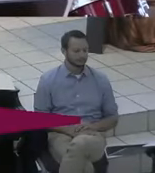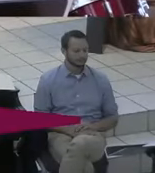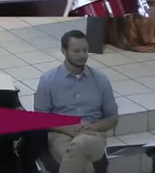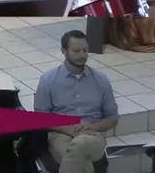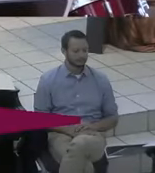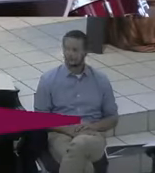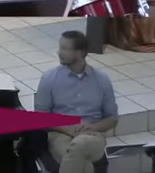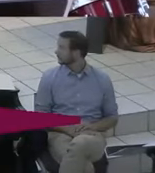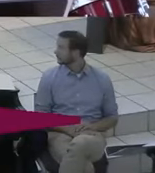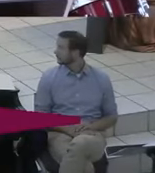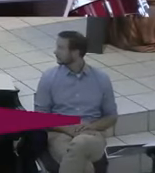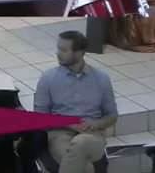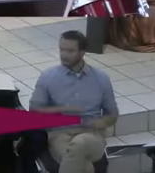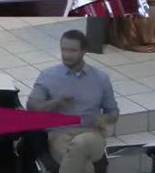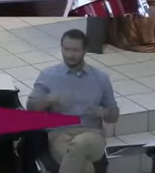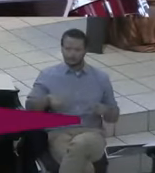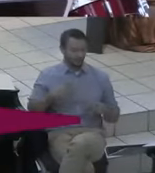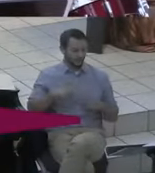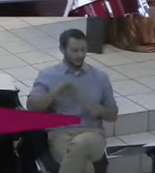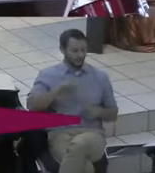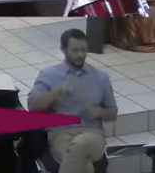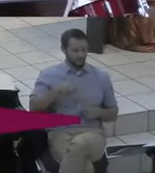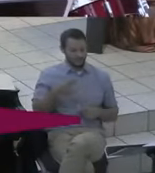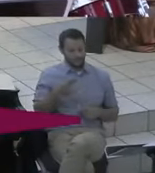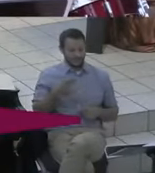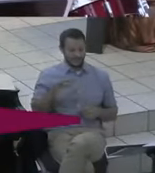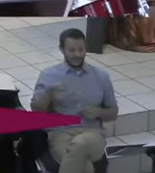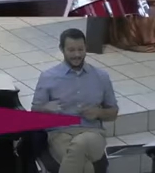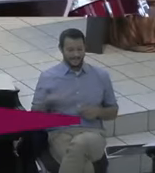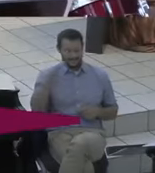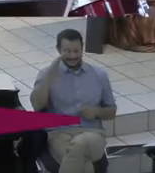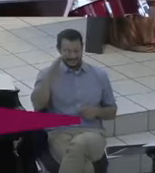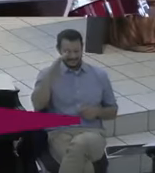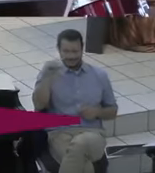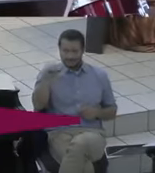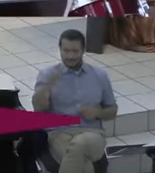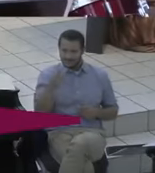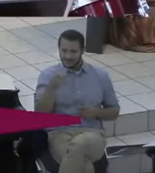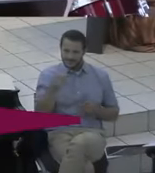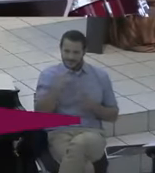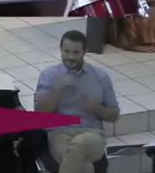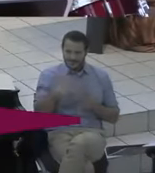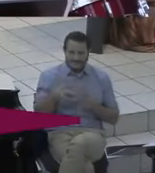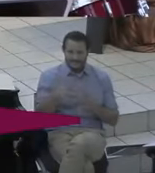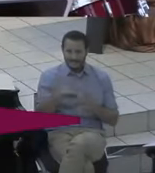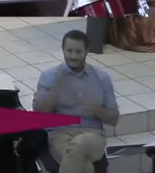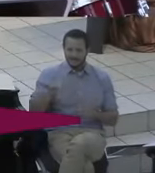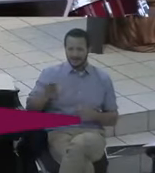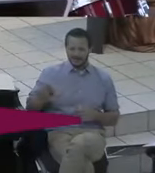Joseph was a little boy, he was driven by his